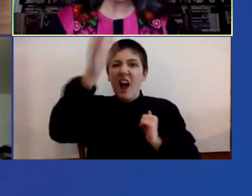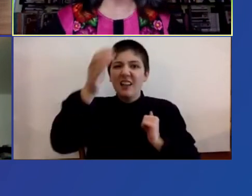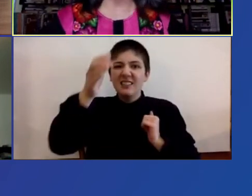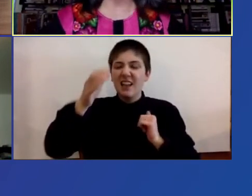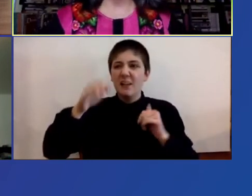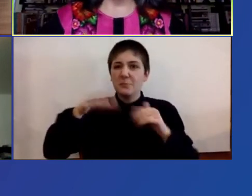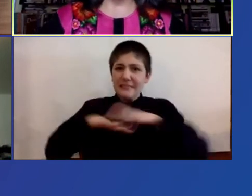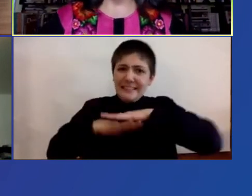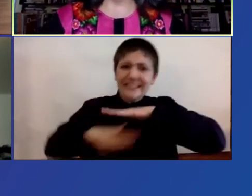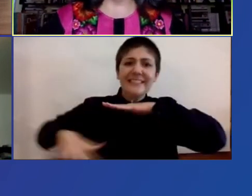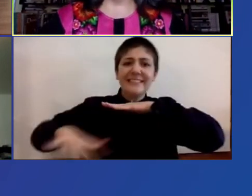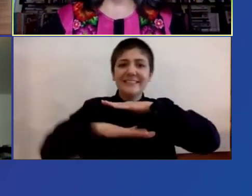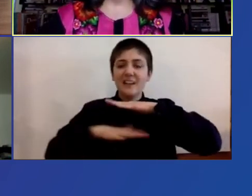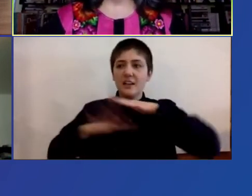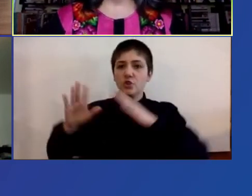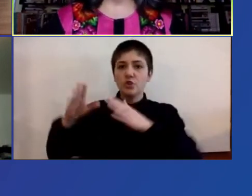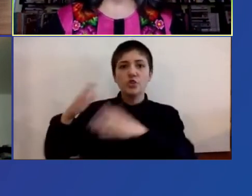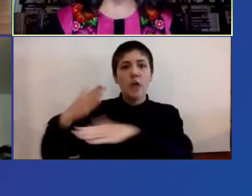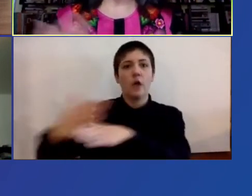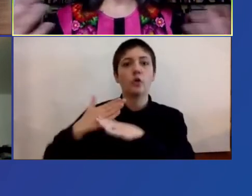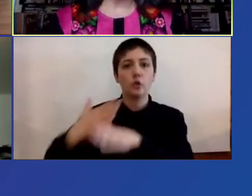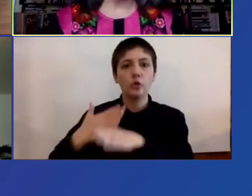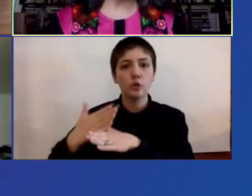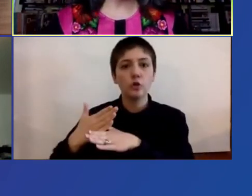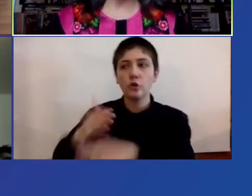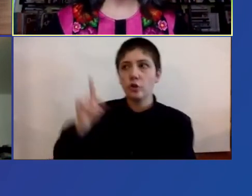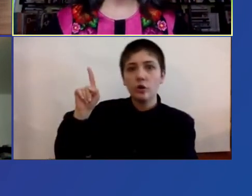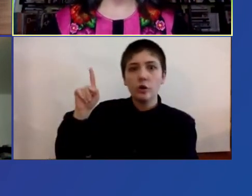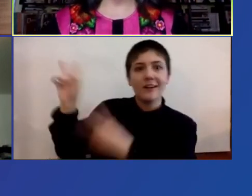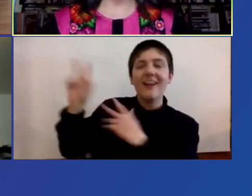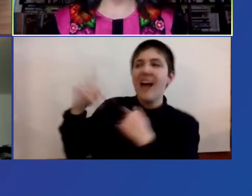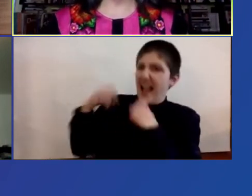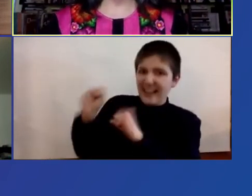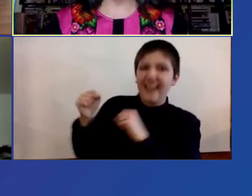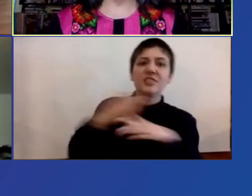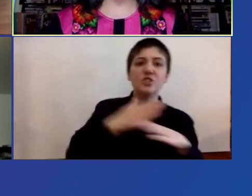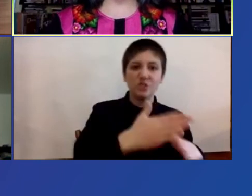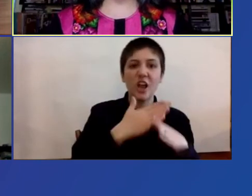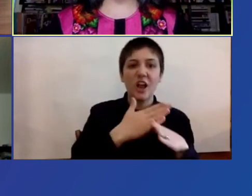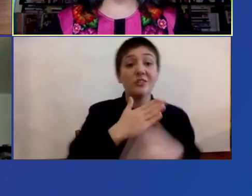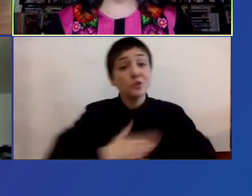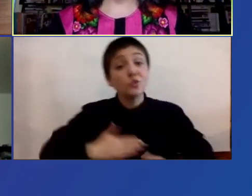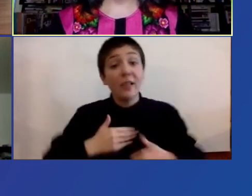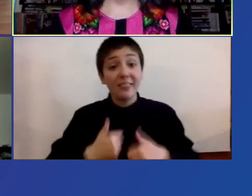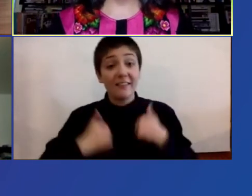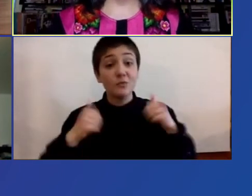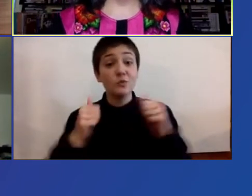sharing and just, enjoying life together.